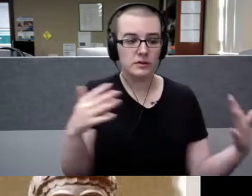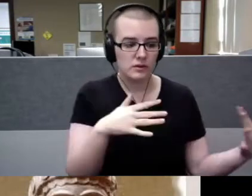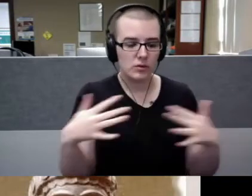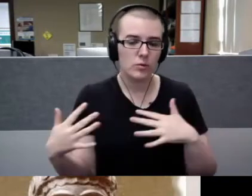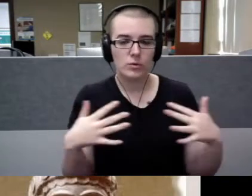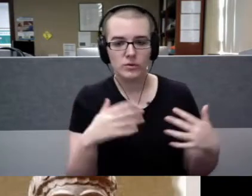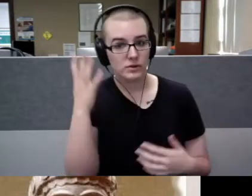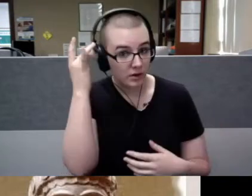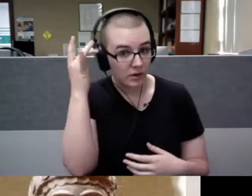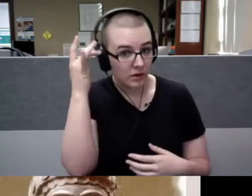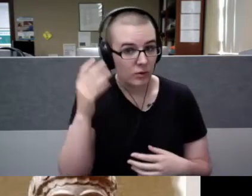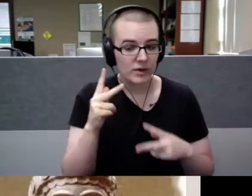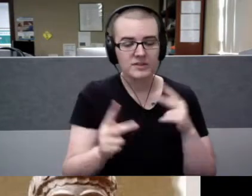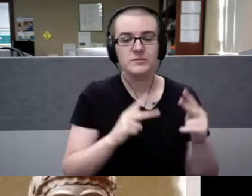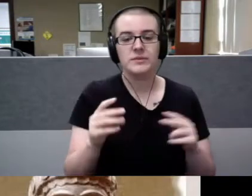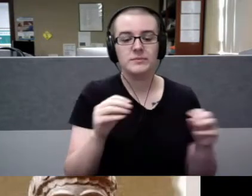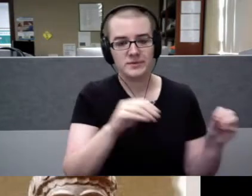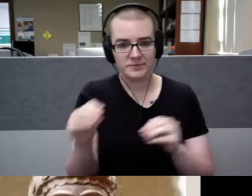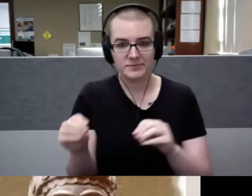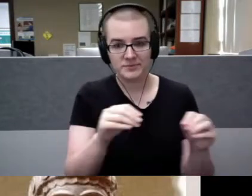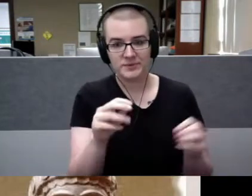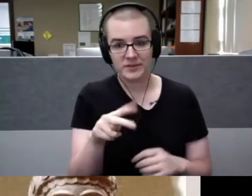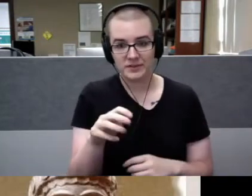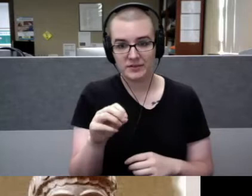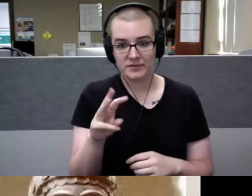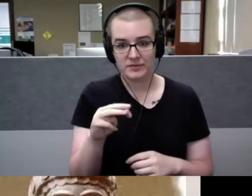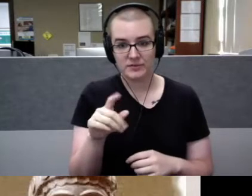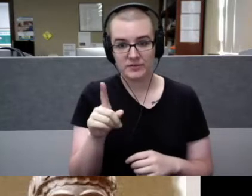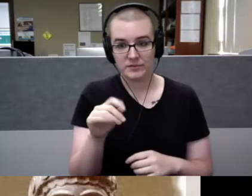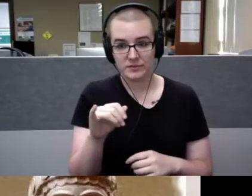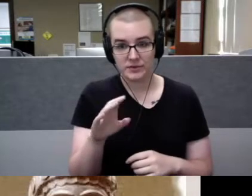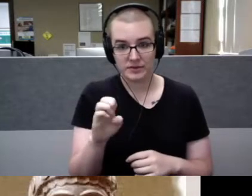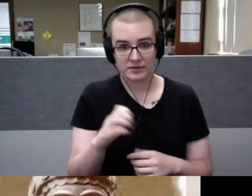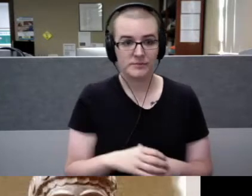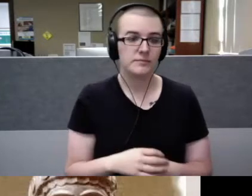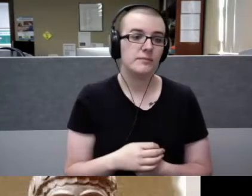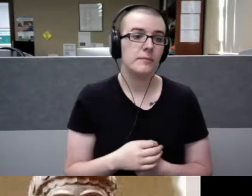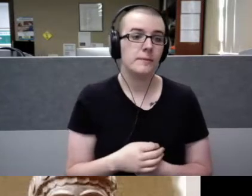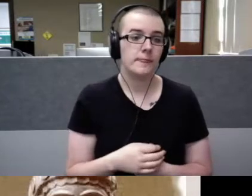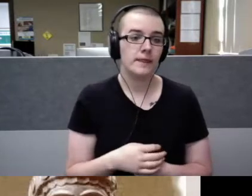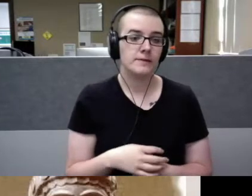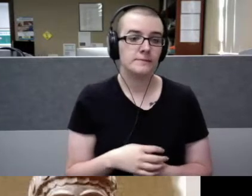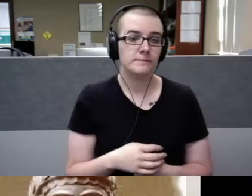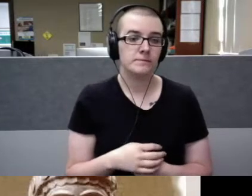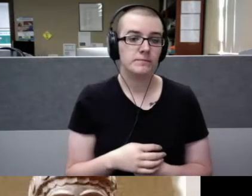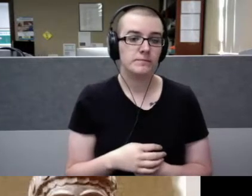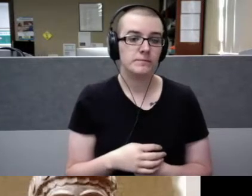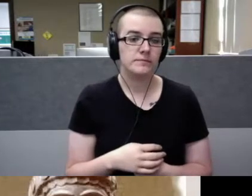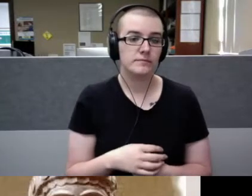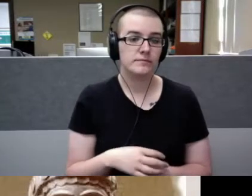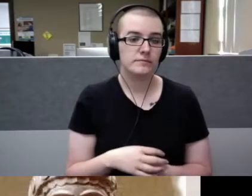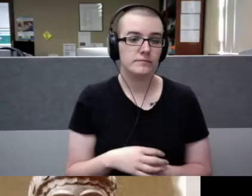constantly hunting. They are constantly tracking. And when you live in a lifestyle like that, you naturally become a good warrior. And